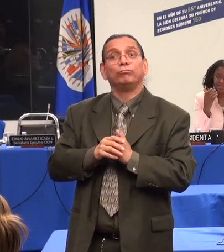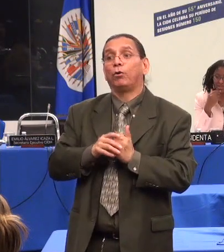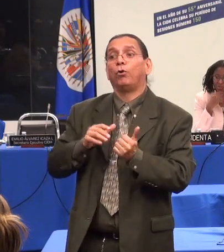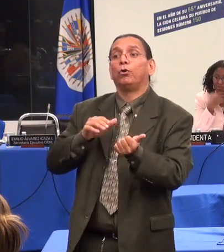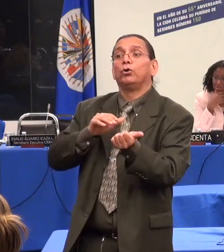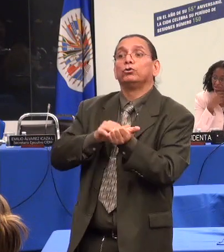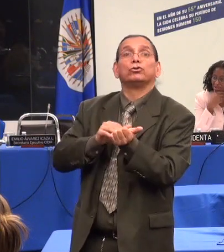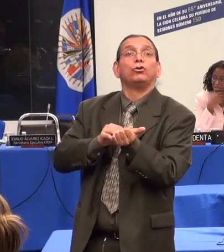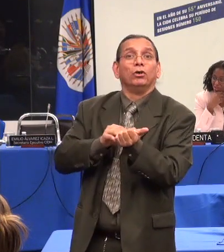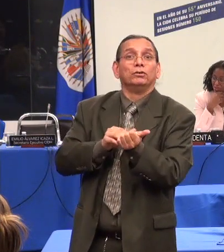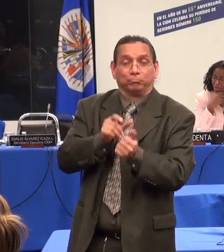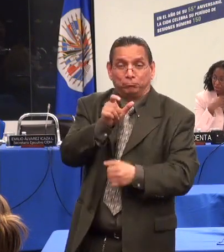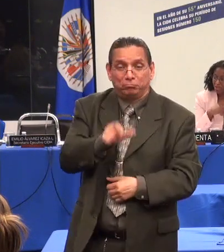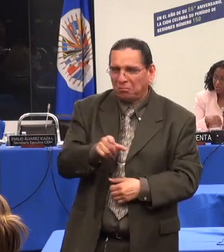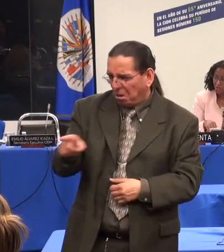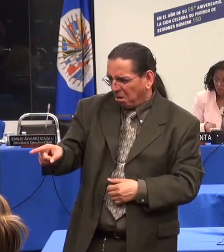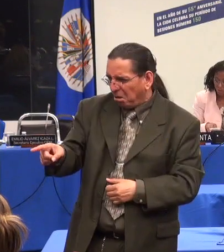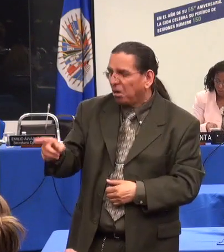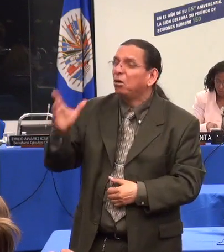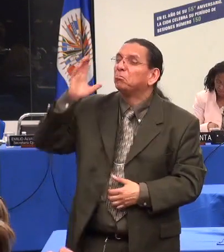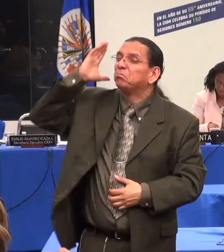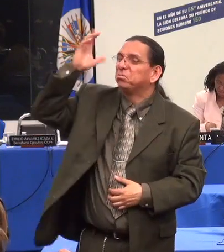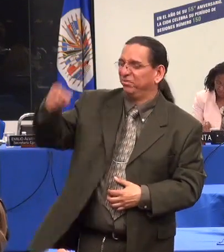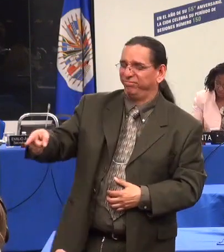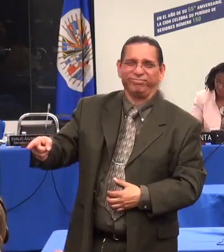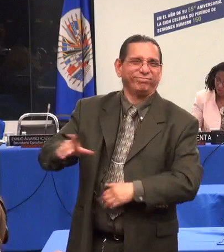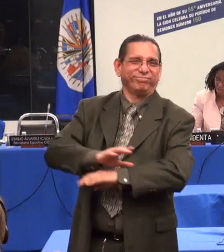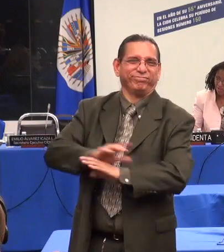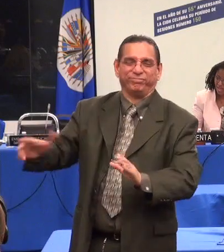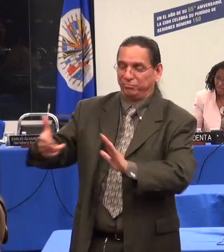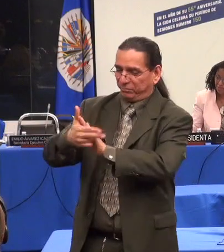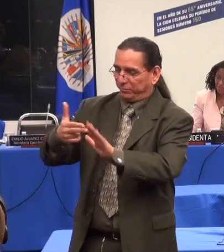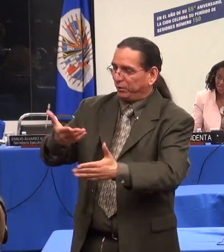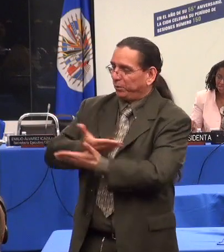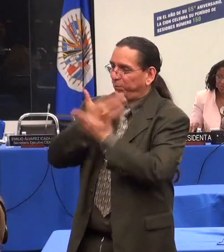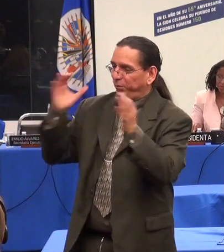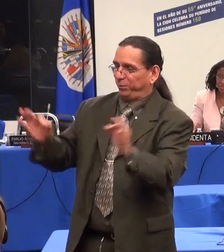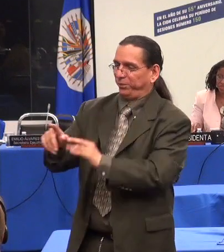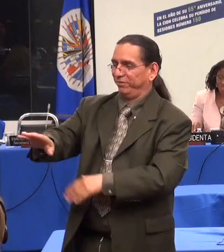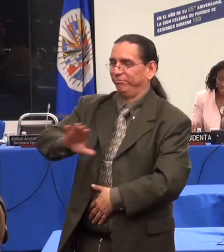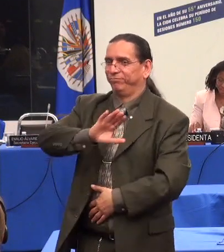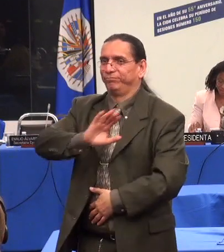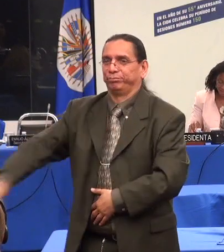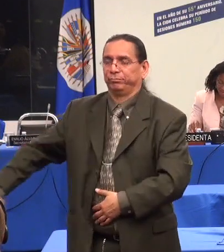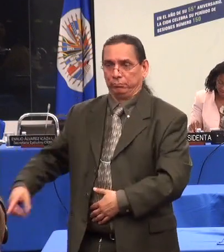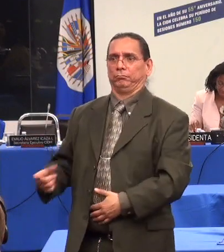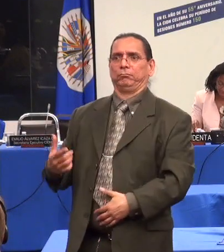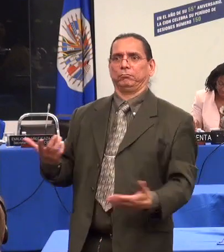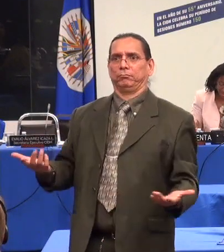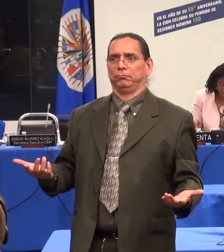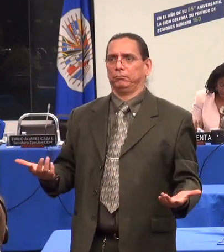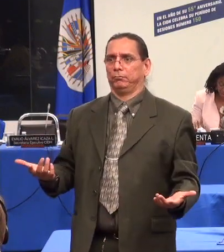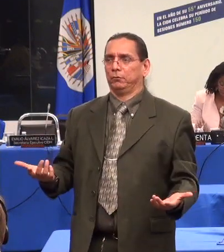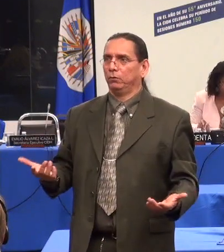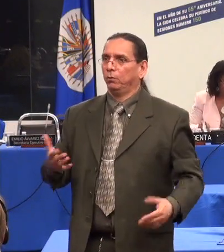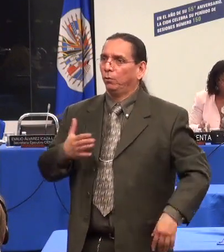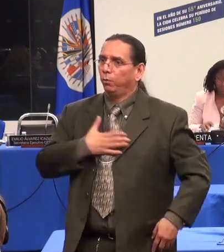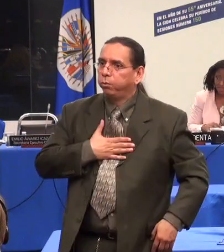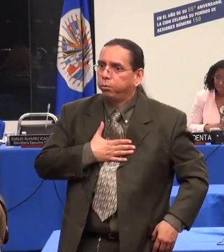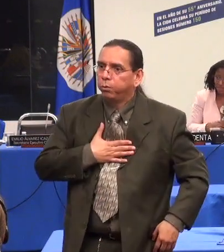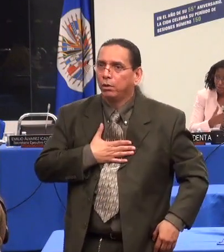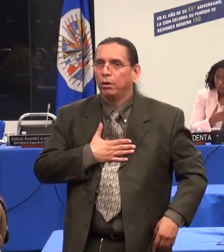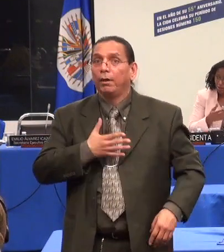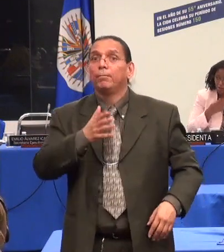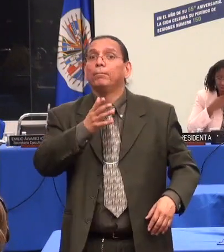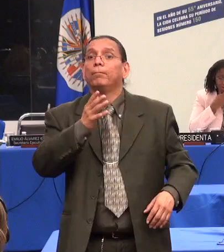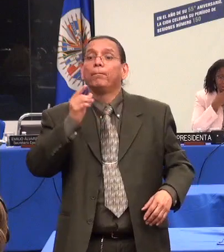insistence in the face of that of parents who sought to have a life of dignity for their child. I had a few questions